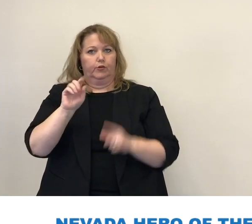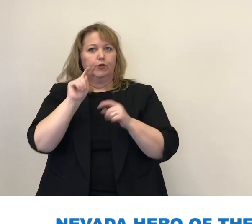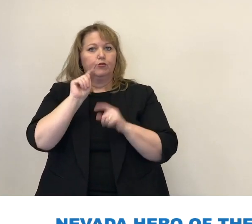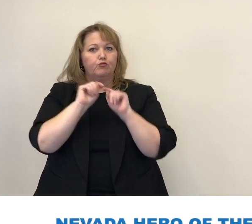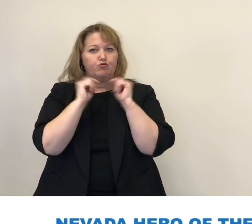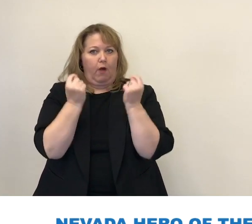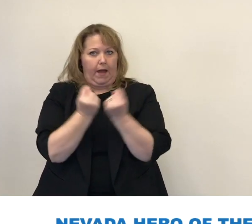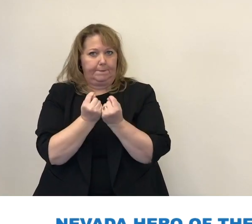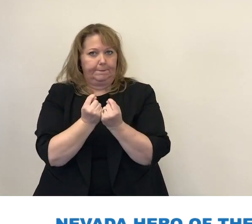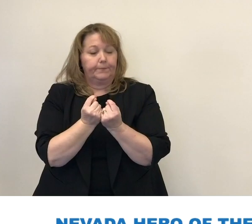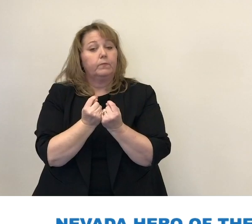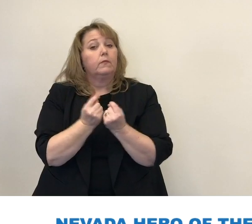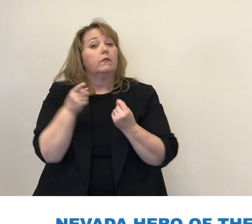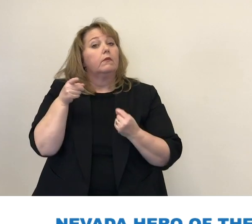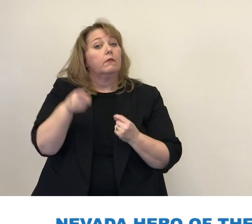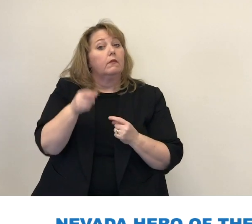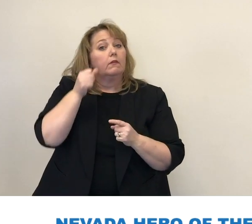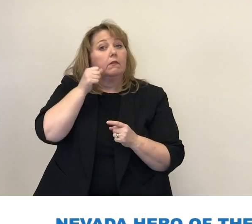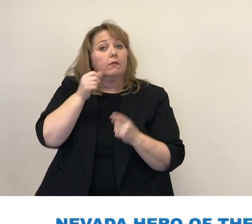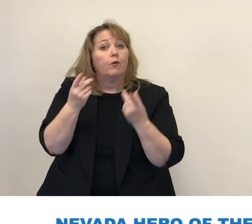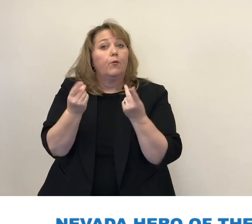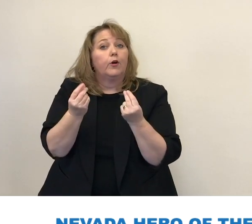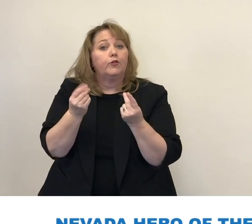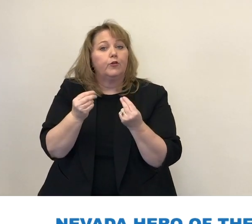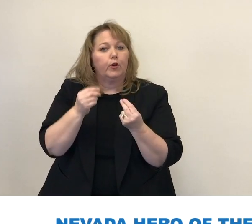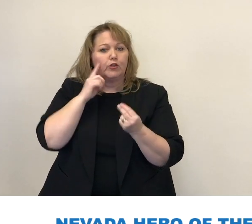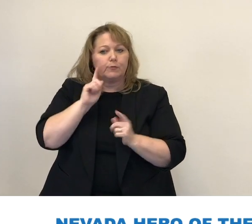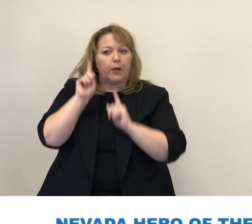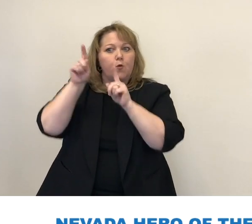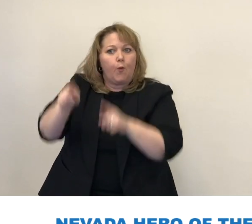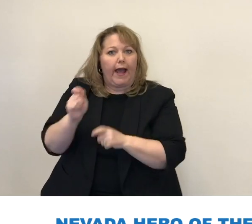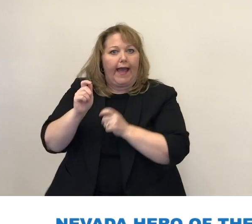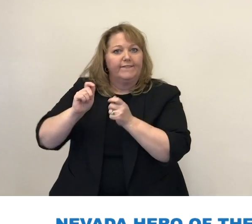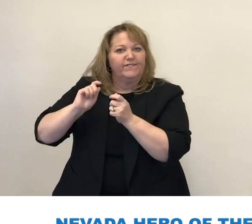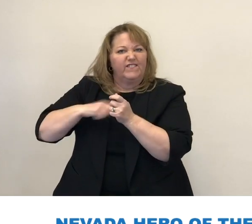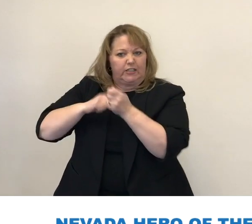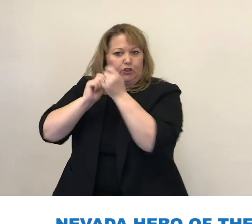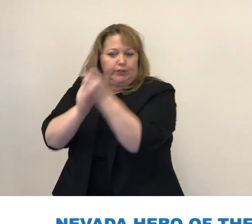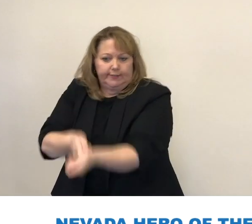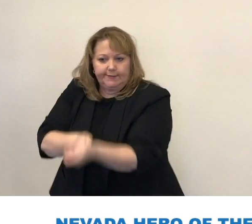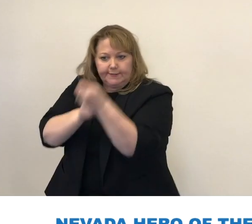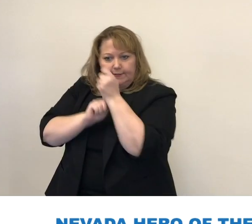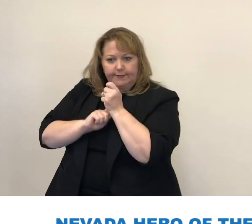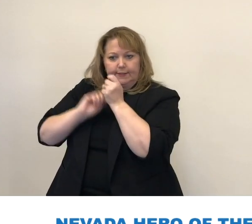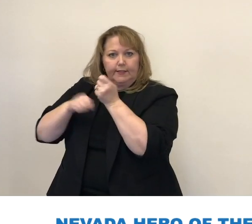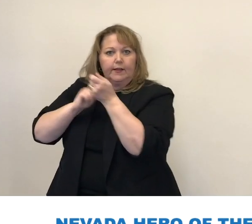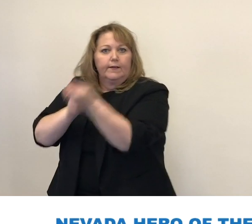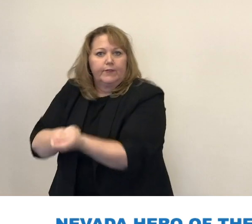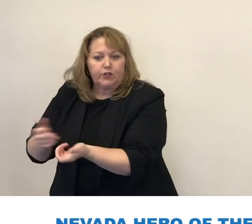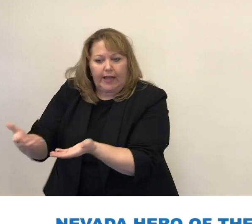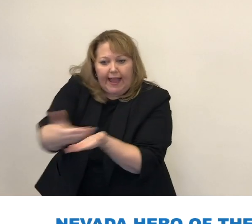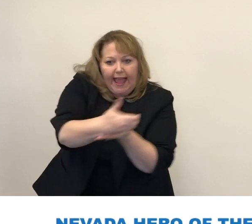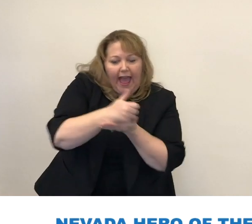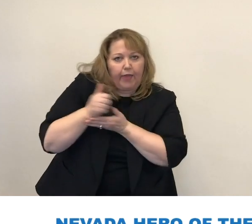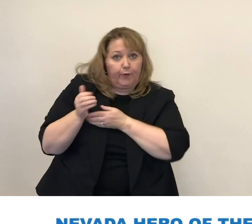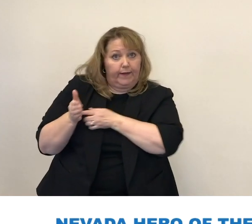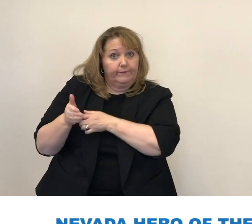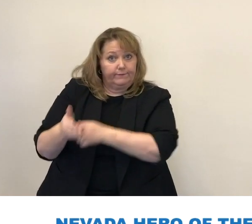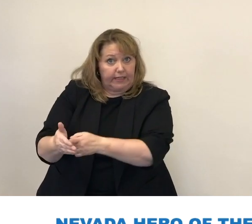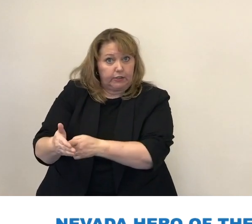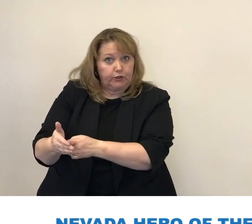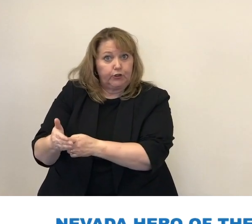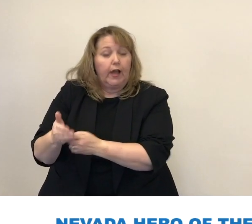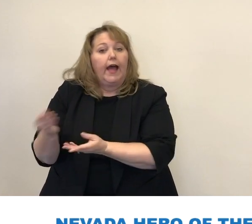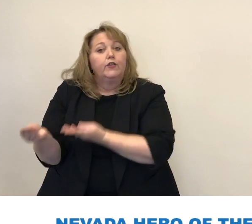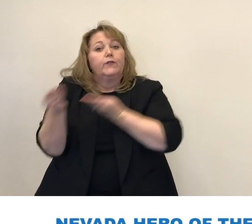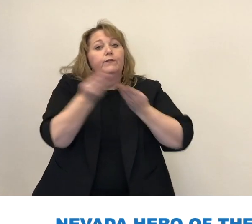her fishing skills to help put ancestral foods on the table for elders of the tribe. You can see some of the fish she's got up